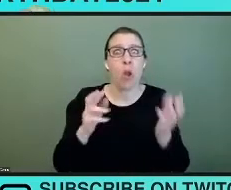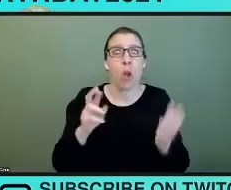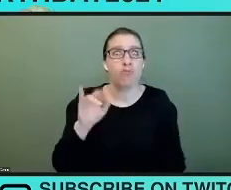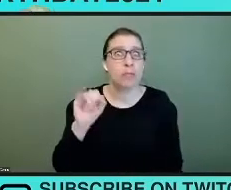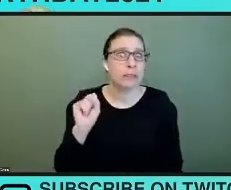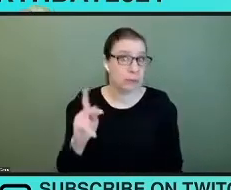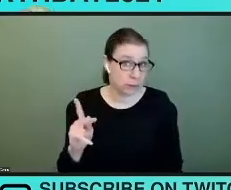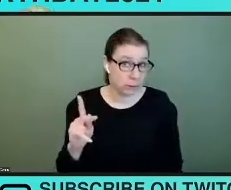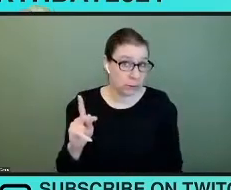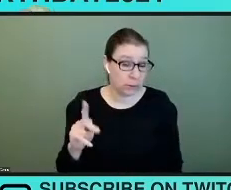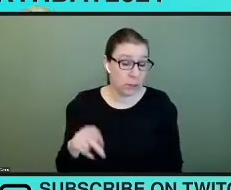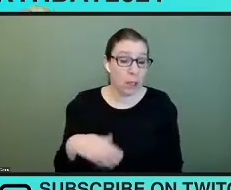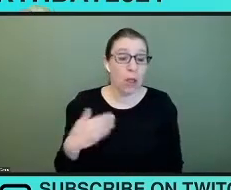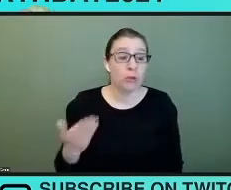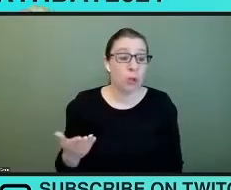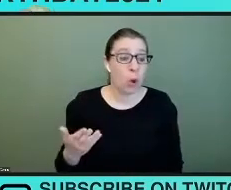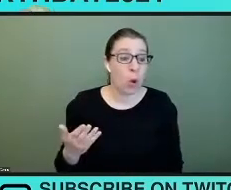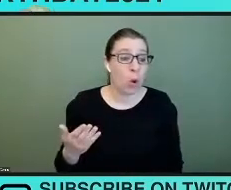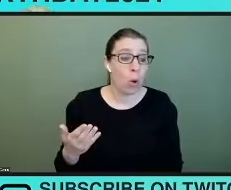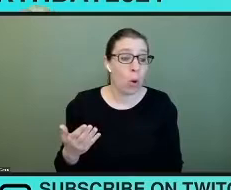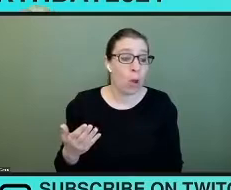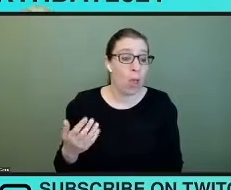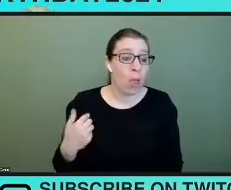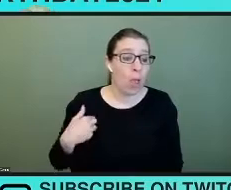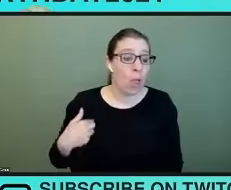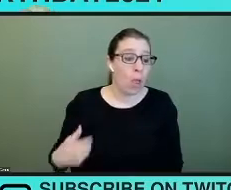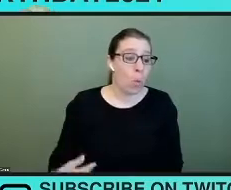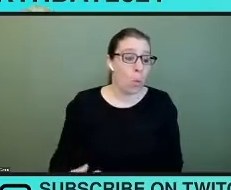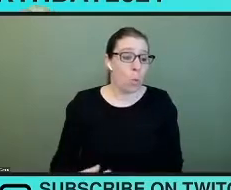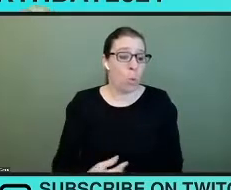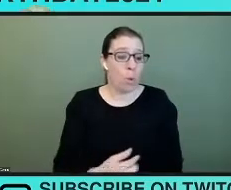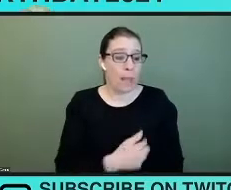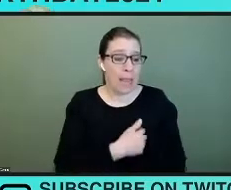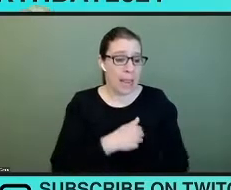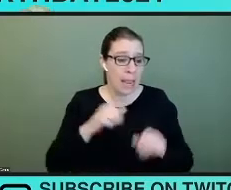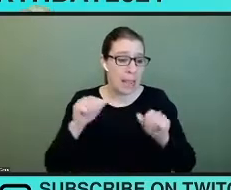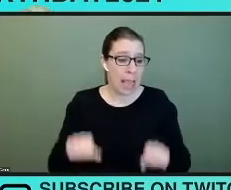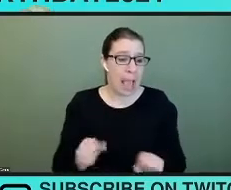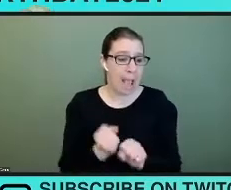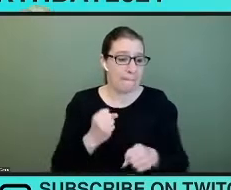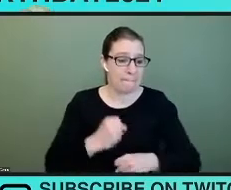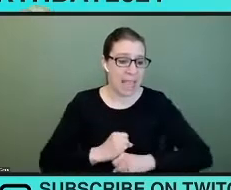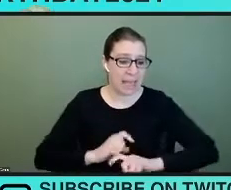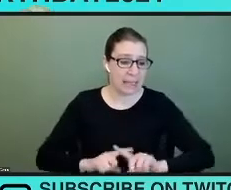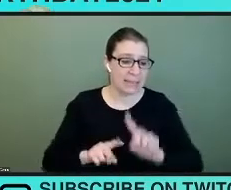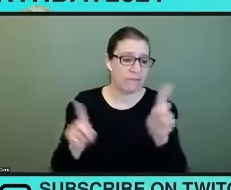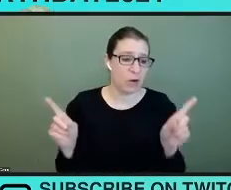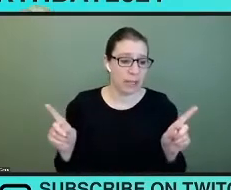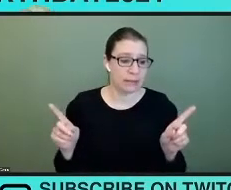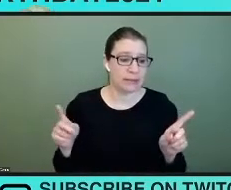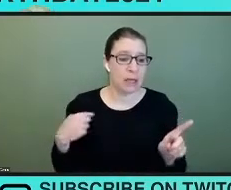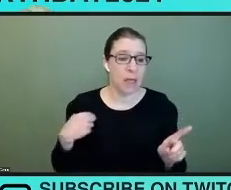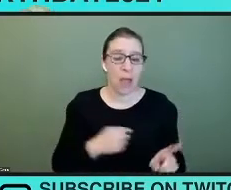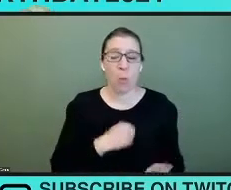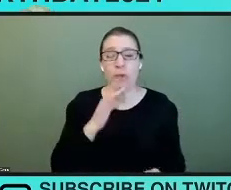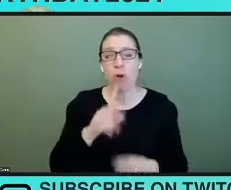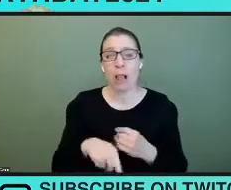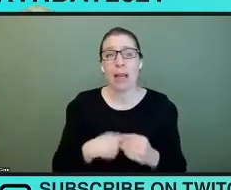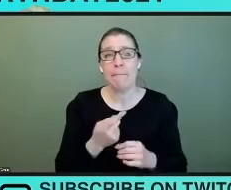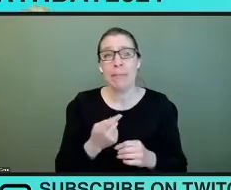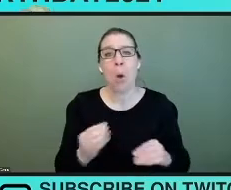government can really come and make a very substantial difference. But we're talking about increasing the investment into clean